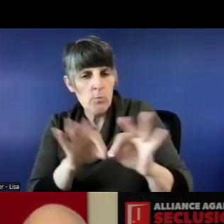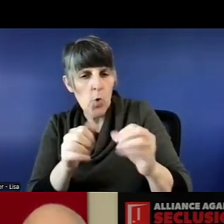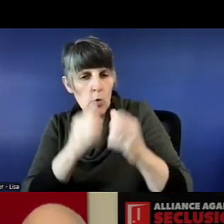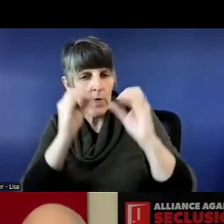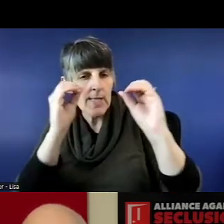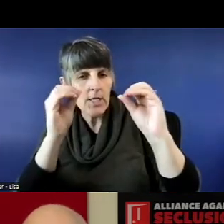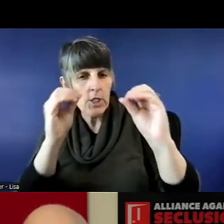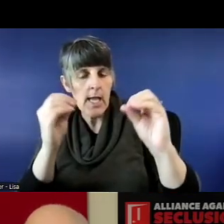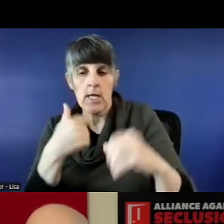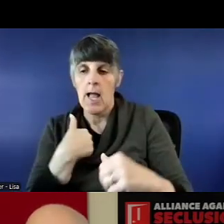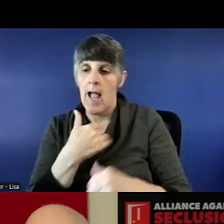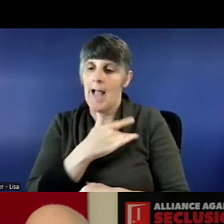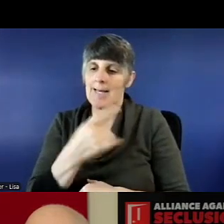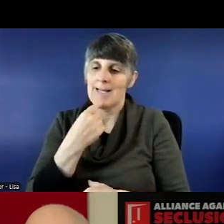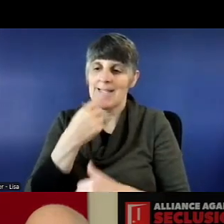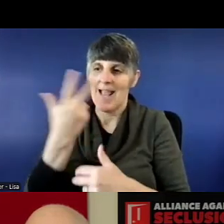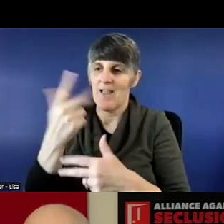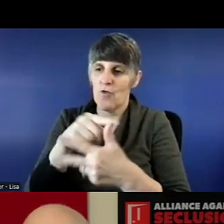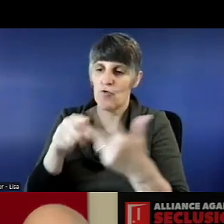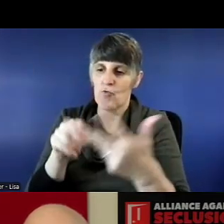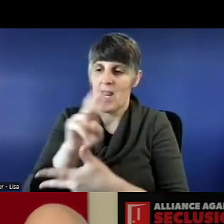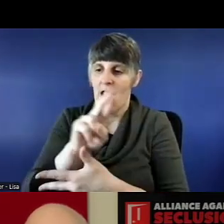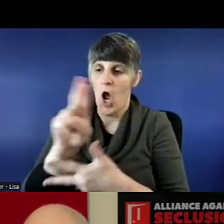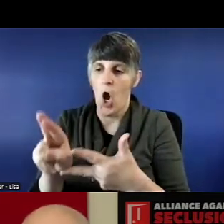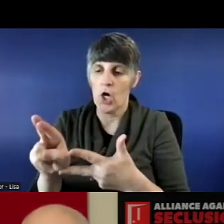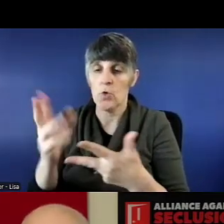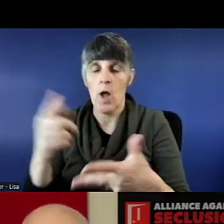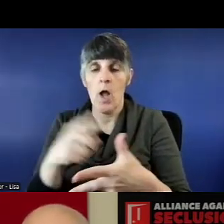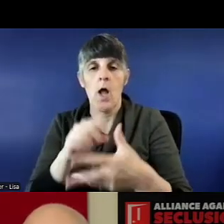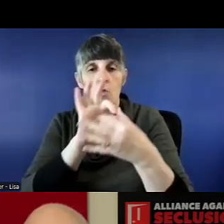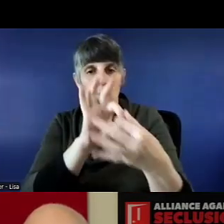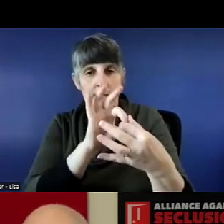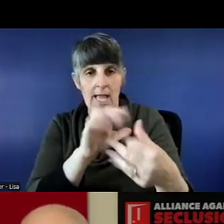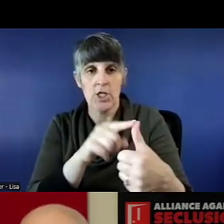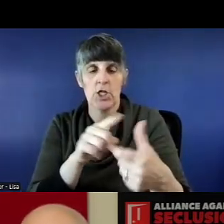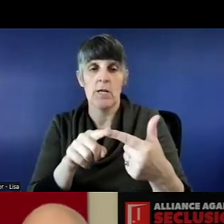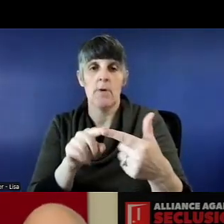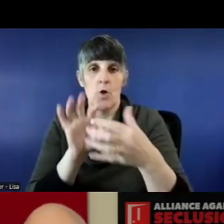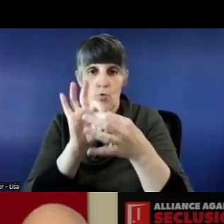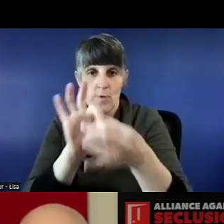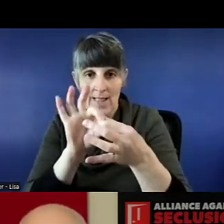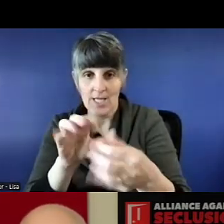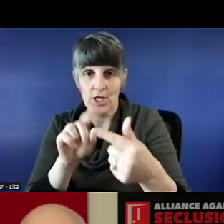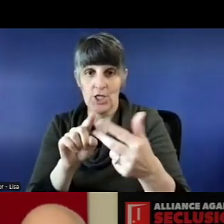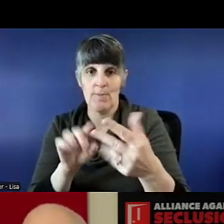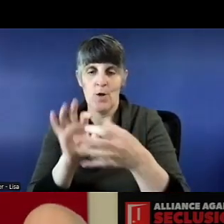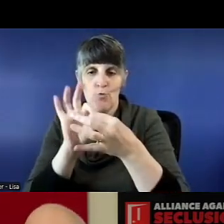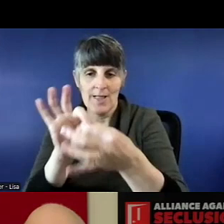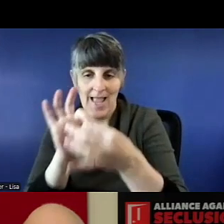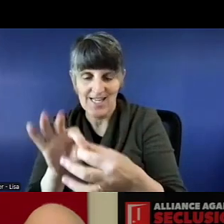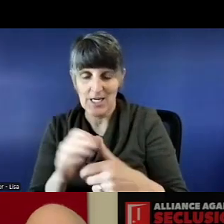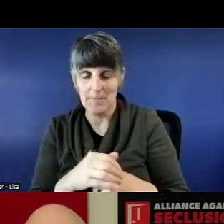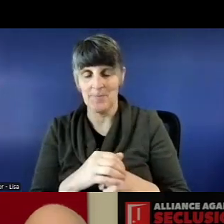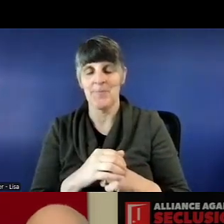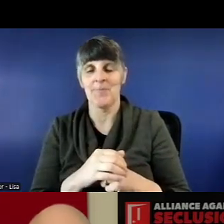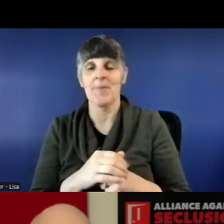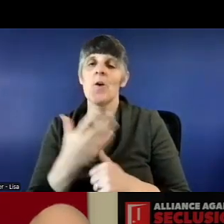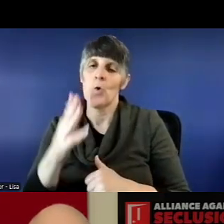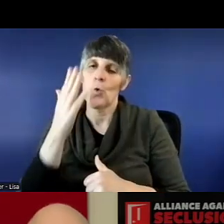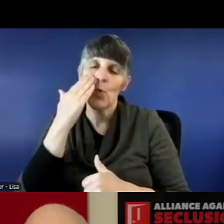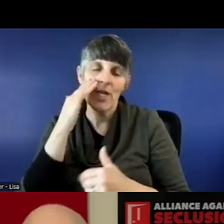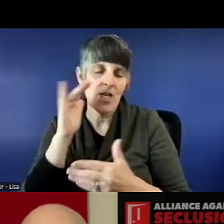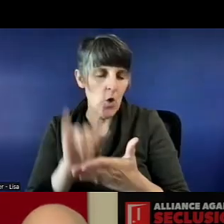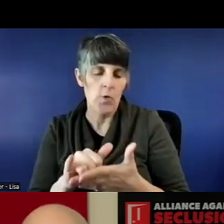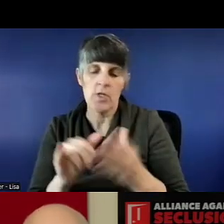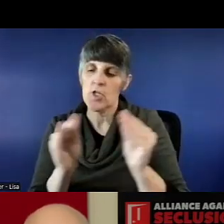education, I often say the 3 R's, which are relationship, relationship, relationship. We know this. We know